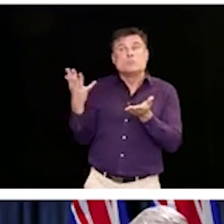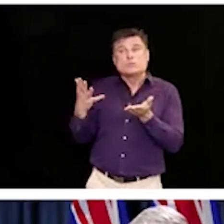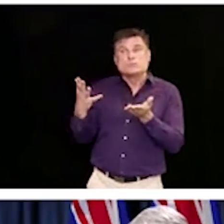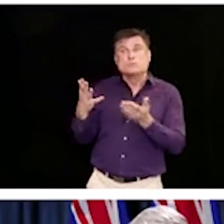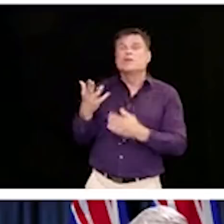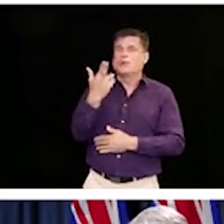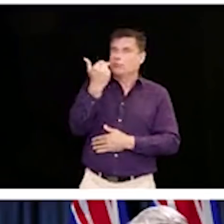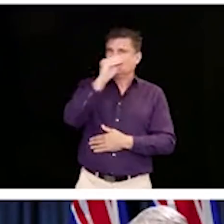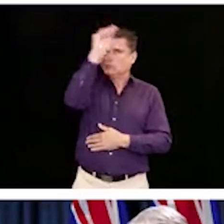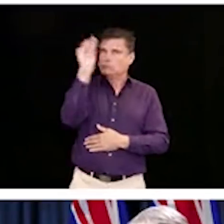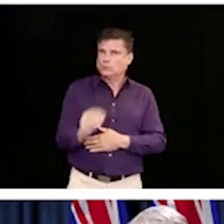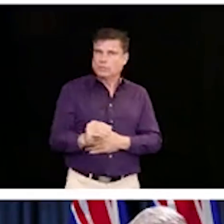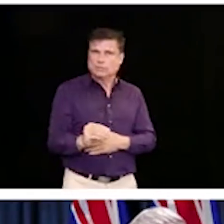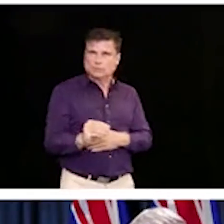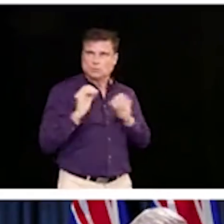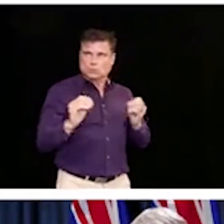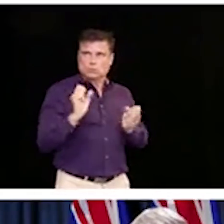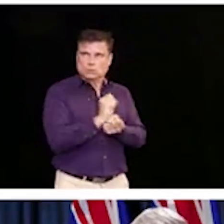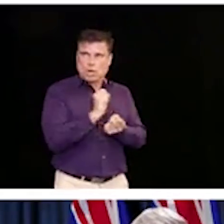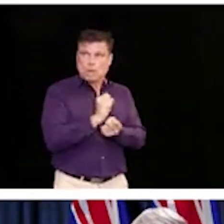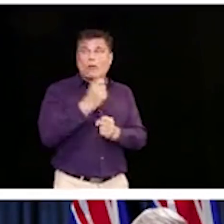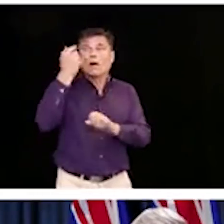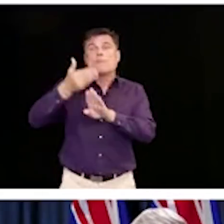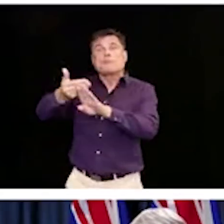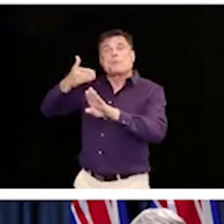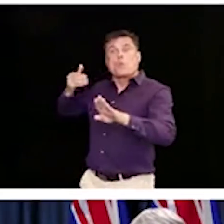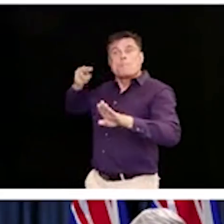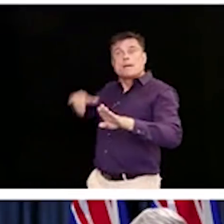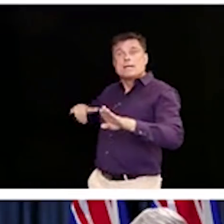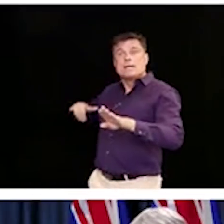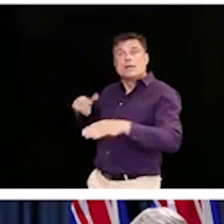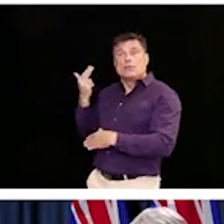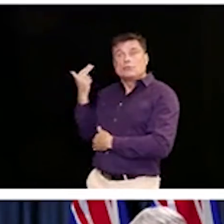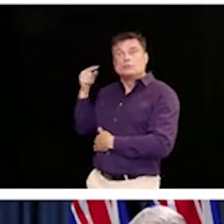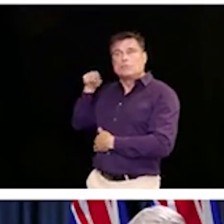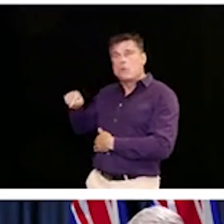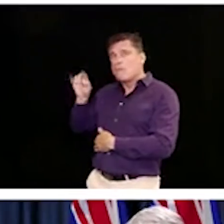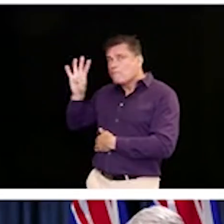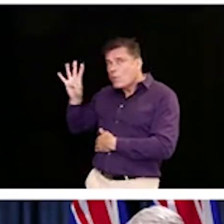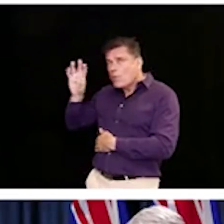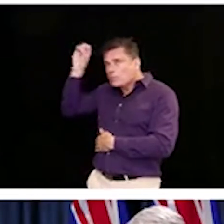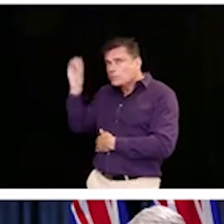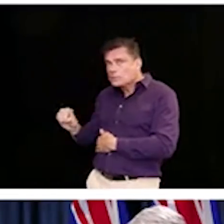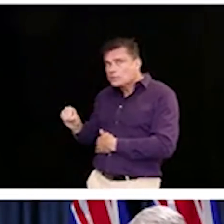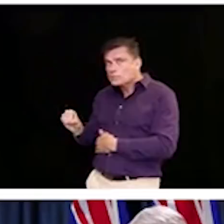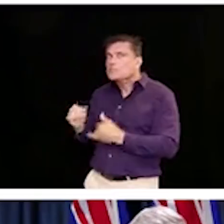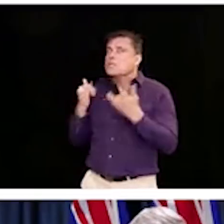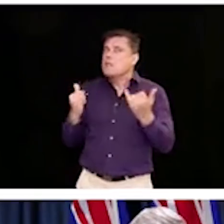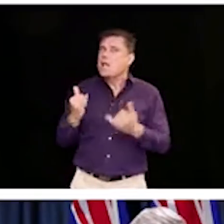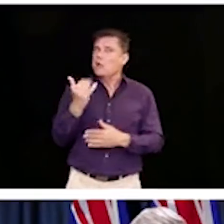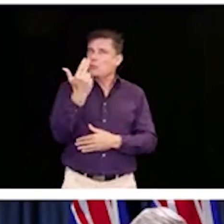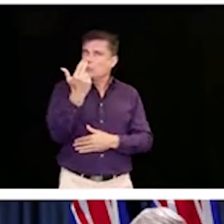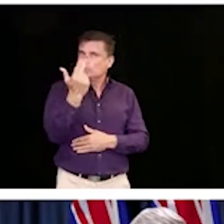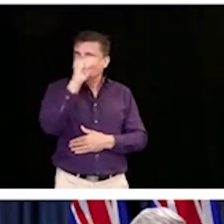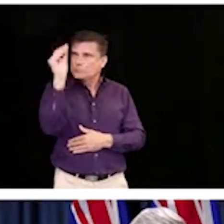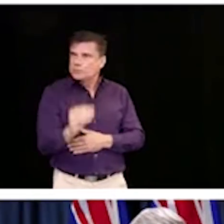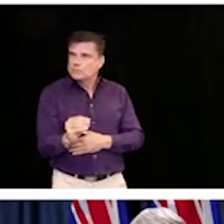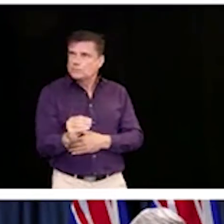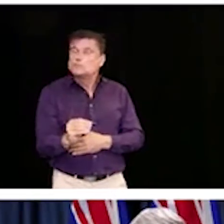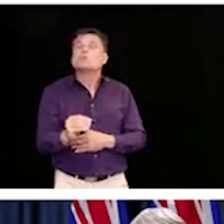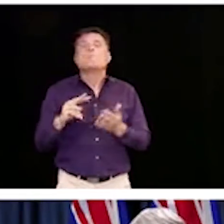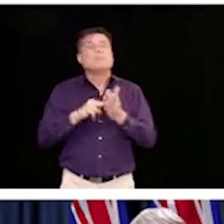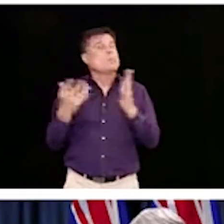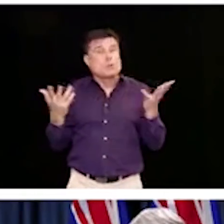13% in June, from 13.4% in May, as more people started to work again and as restrictions start